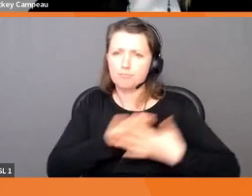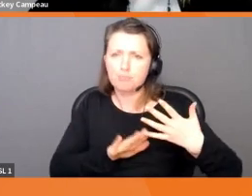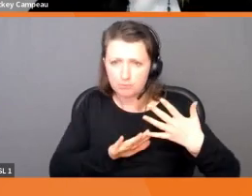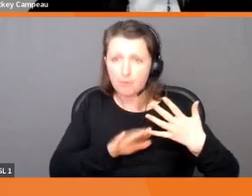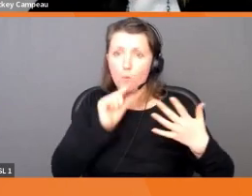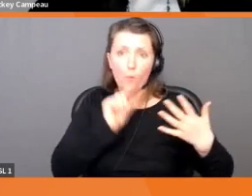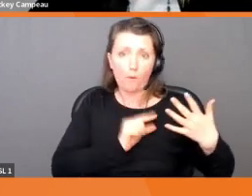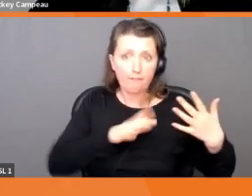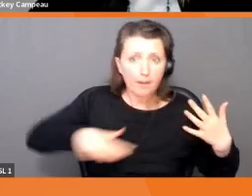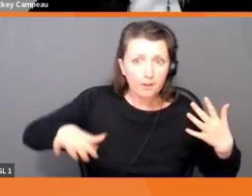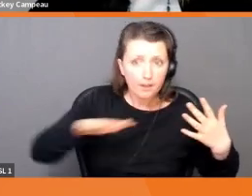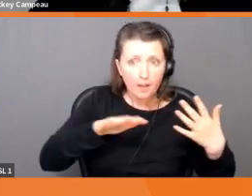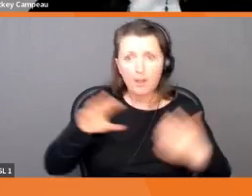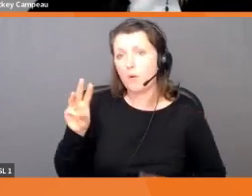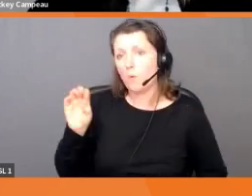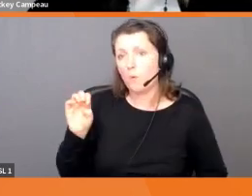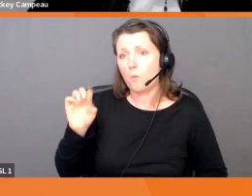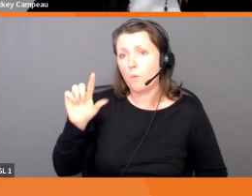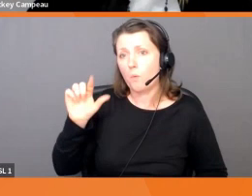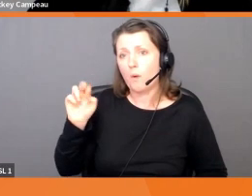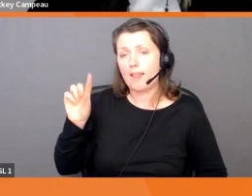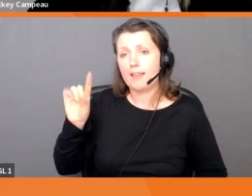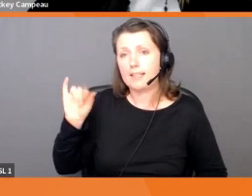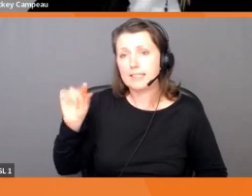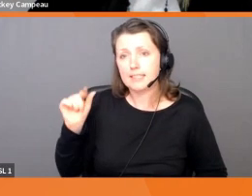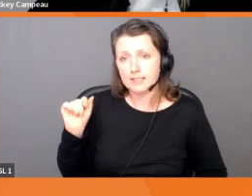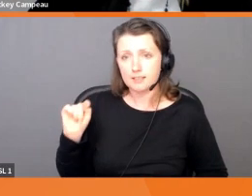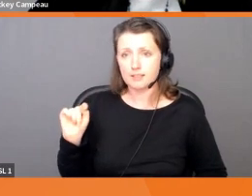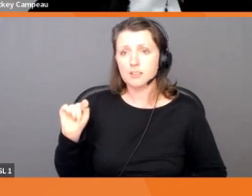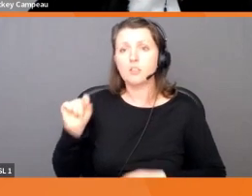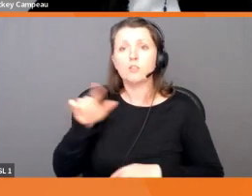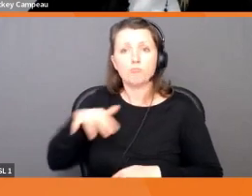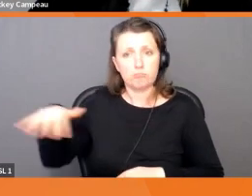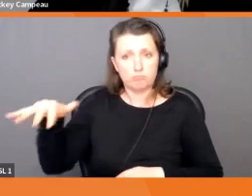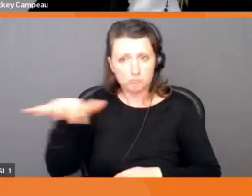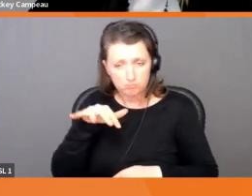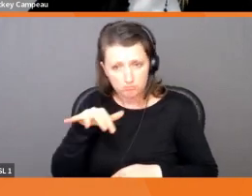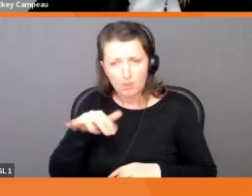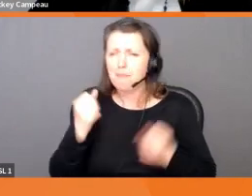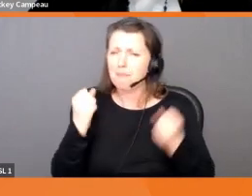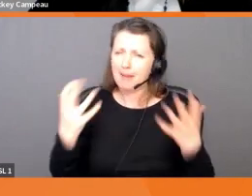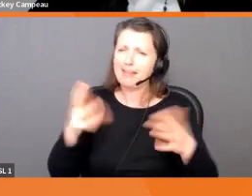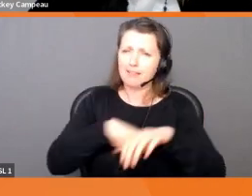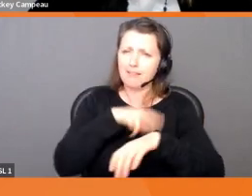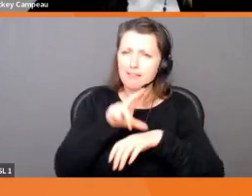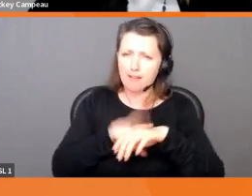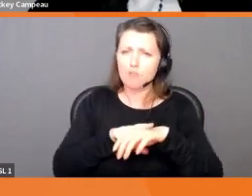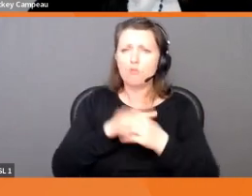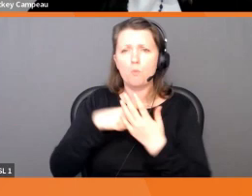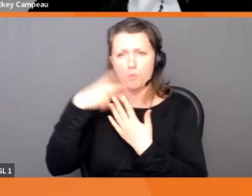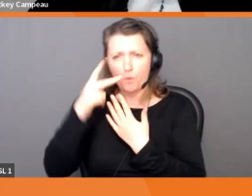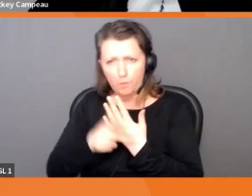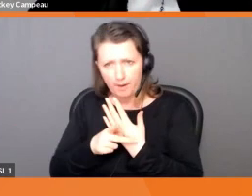region, but we have programs that support companies all throughout Southern Ontario. We have a couple national programs. So indeed, we have clients